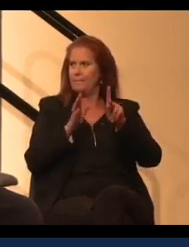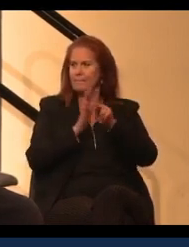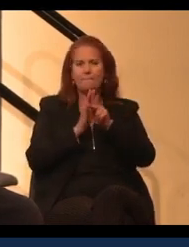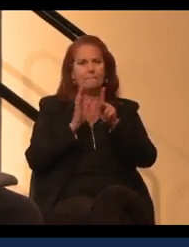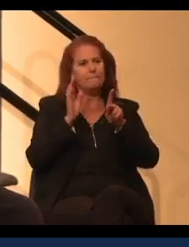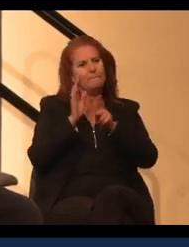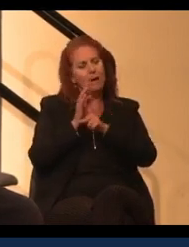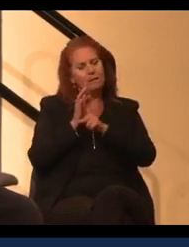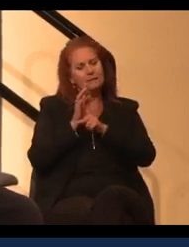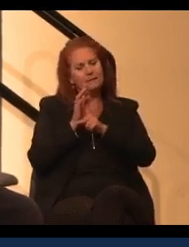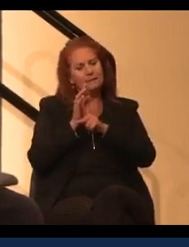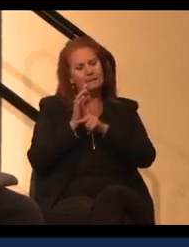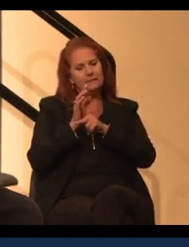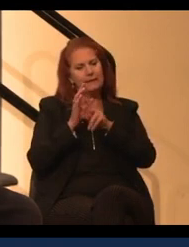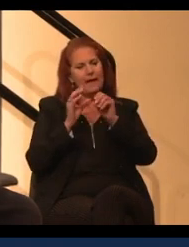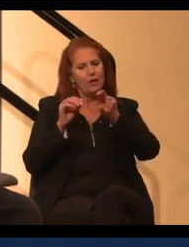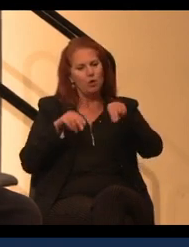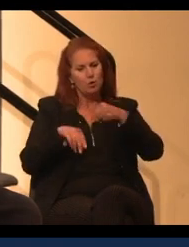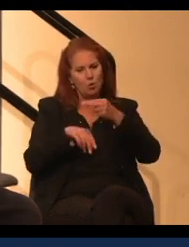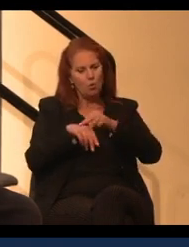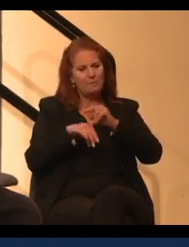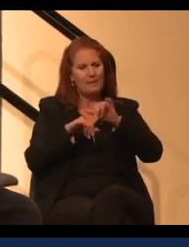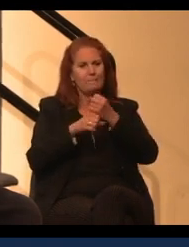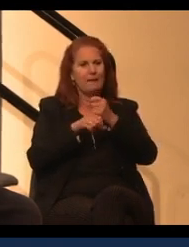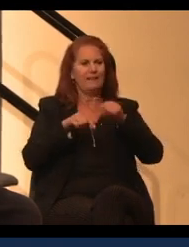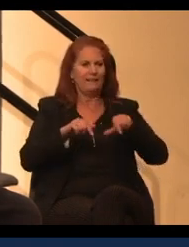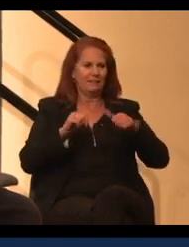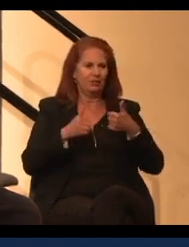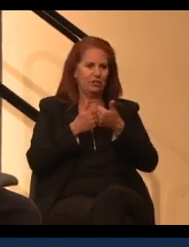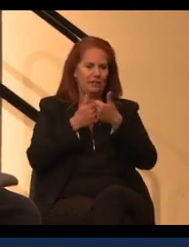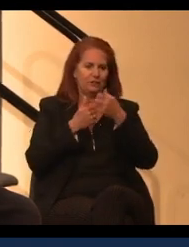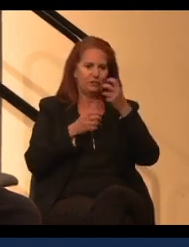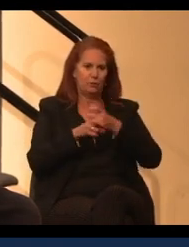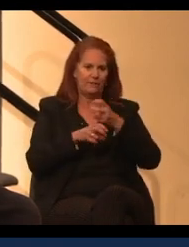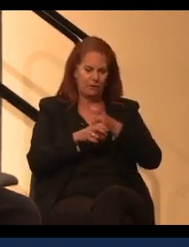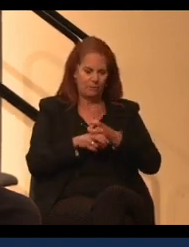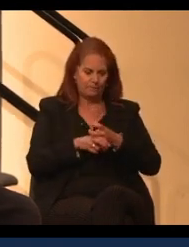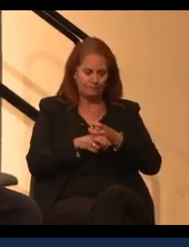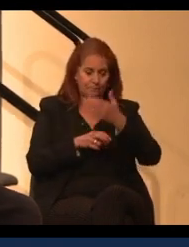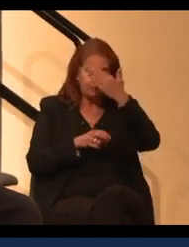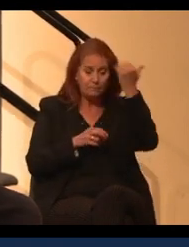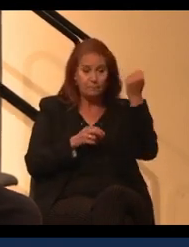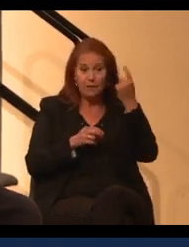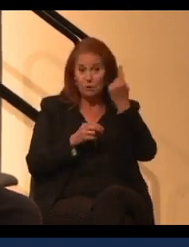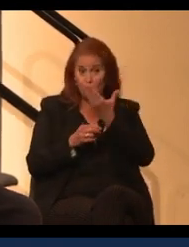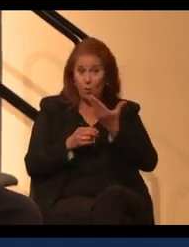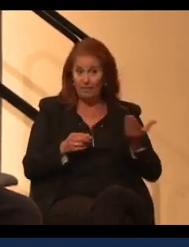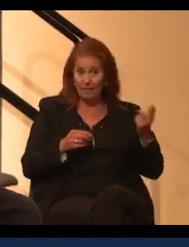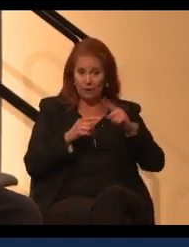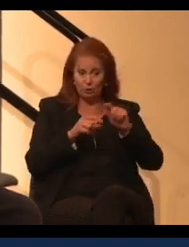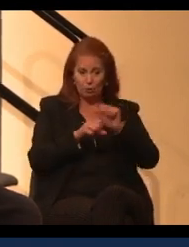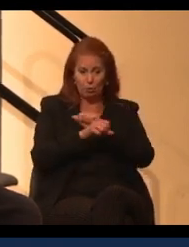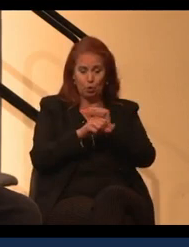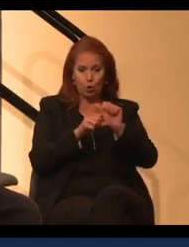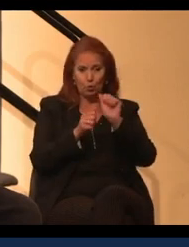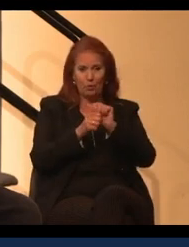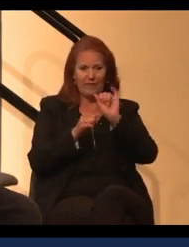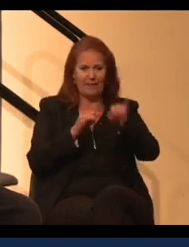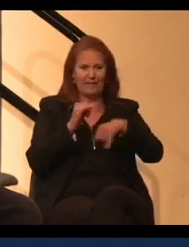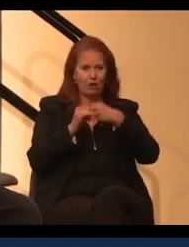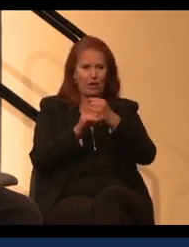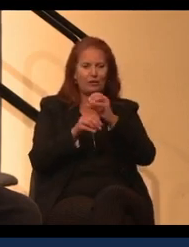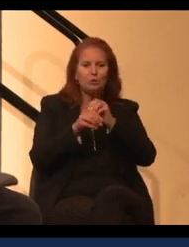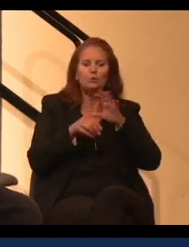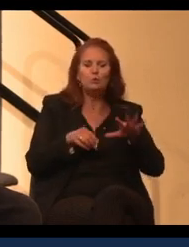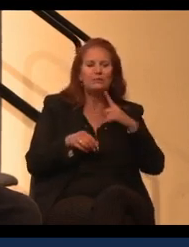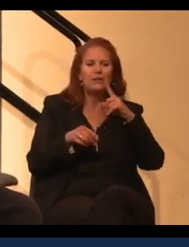policies and norms that make these challenges so difficult. Because it's one thing to kind of work with that international student, say,